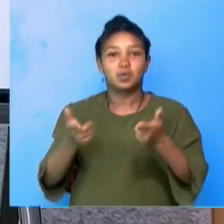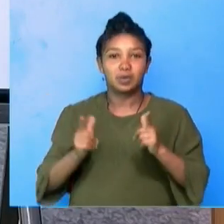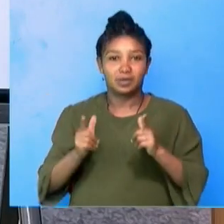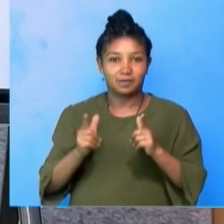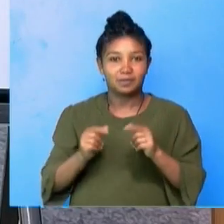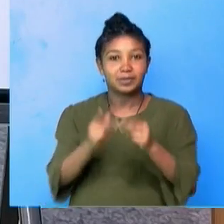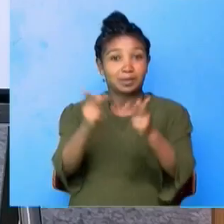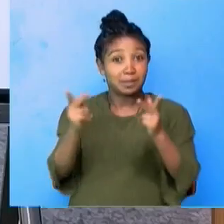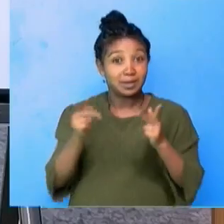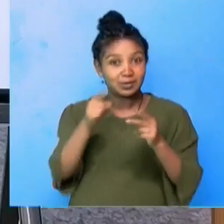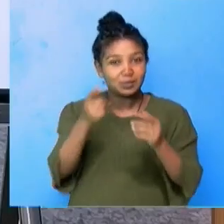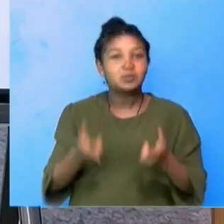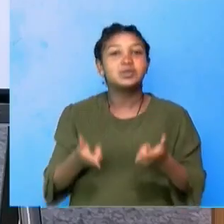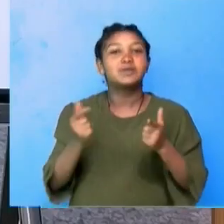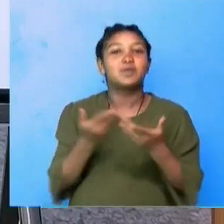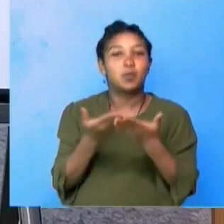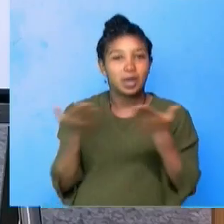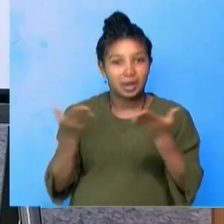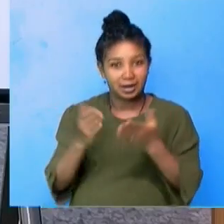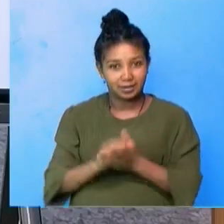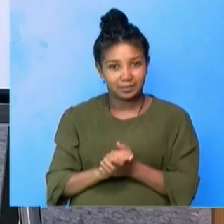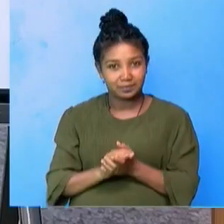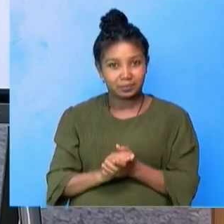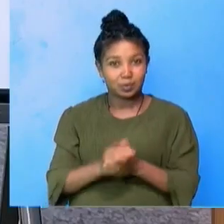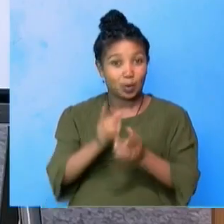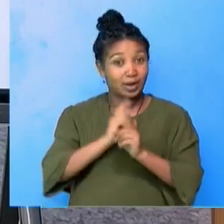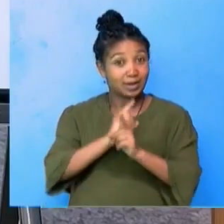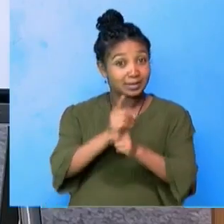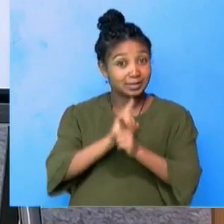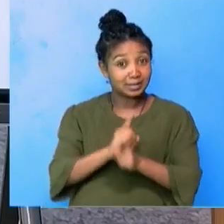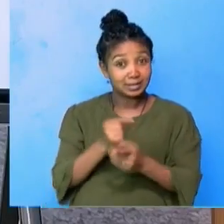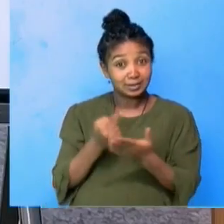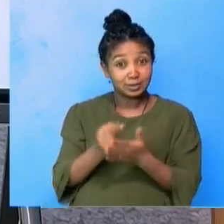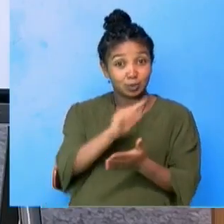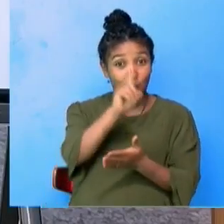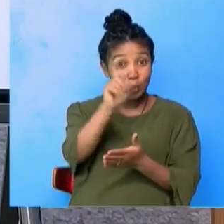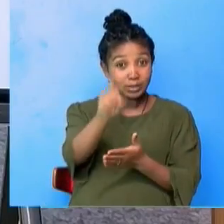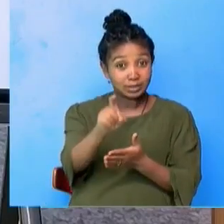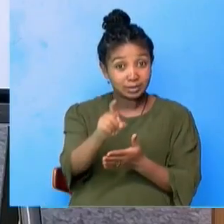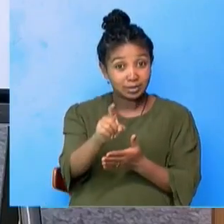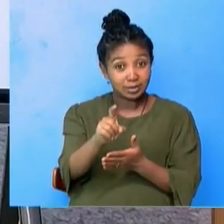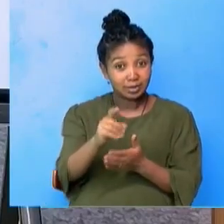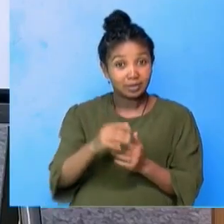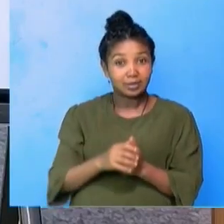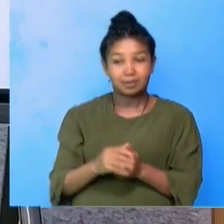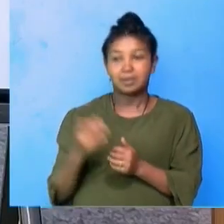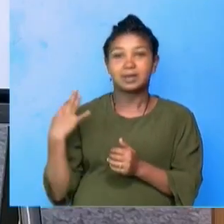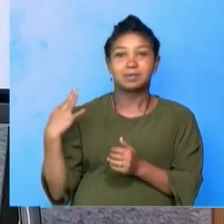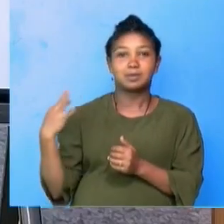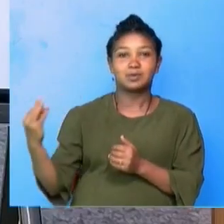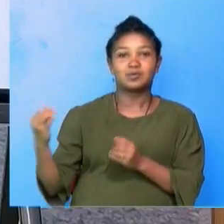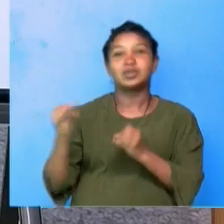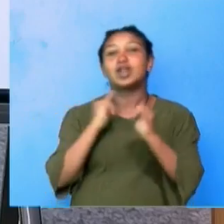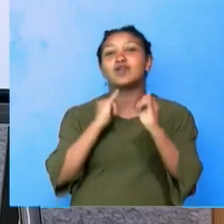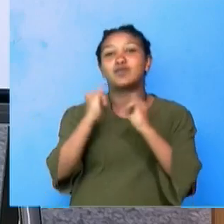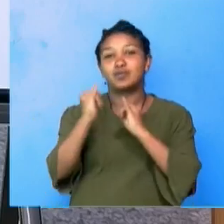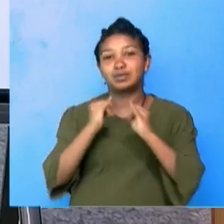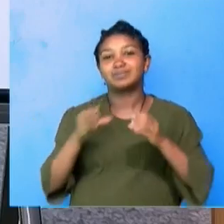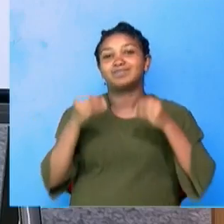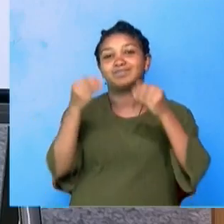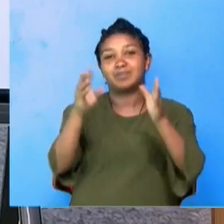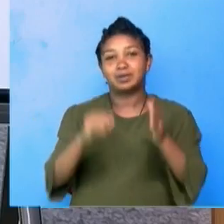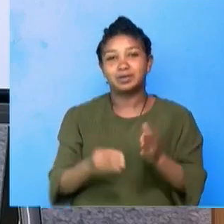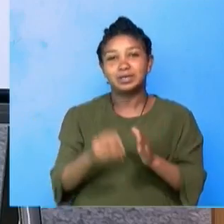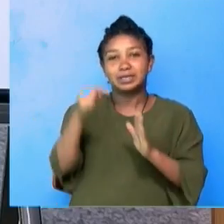The place do you live? You can answer those questions by personal information,